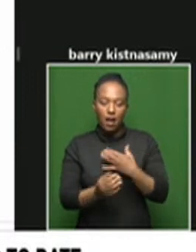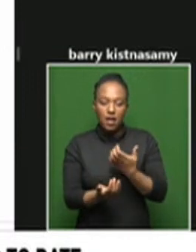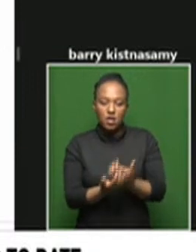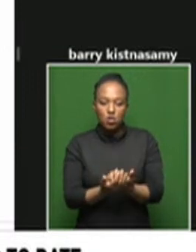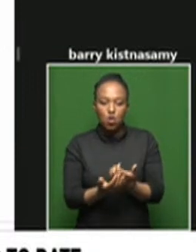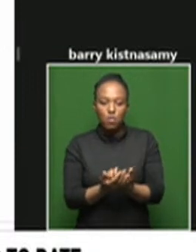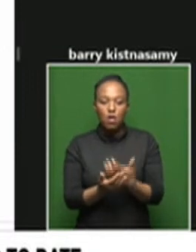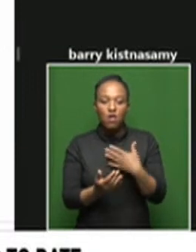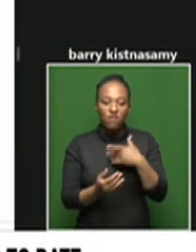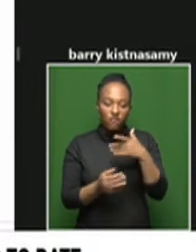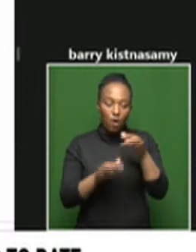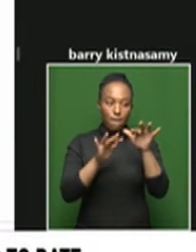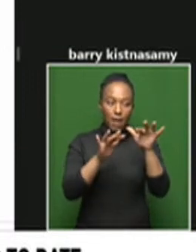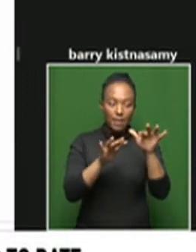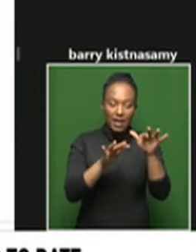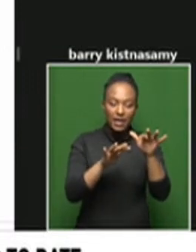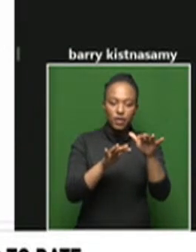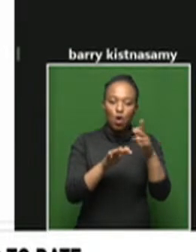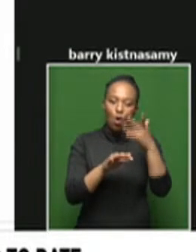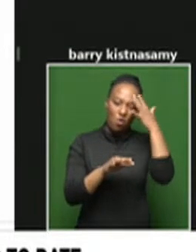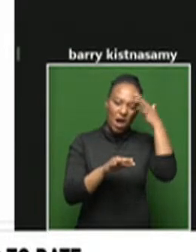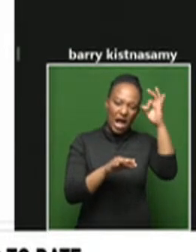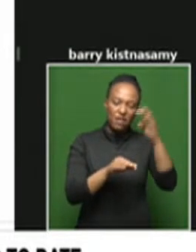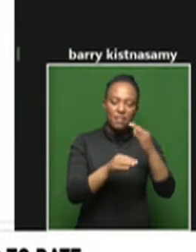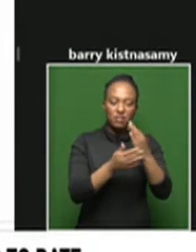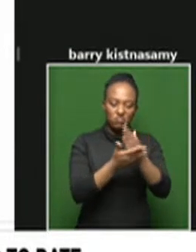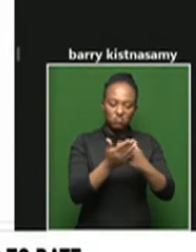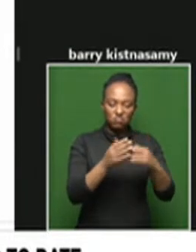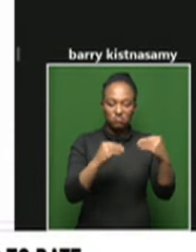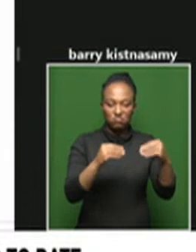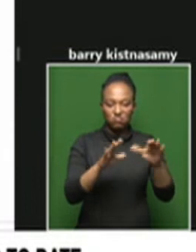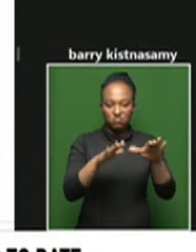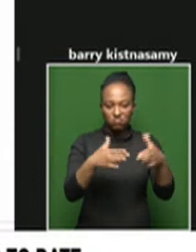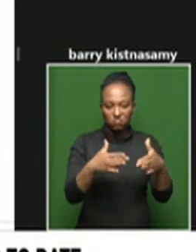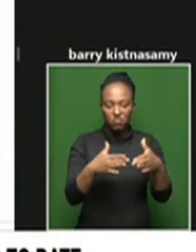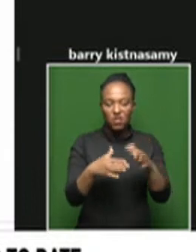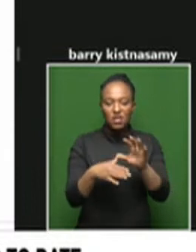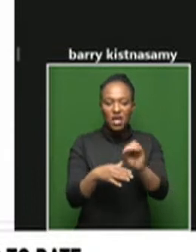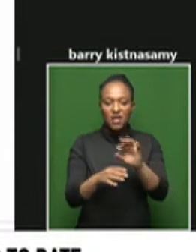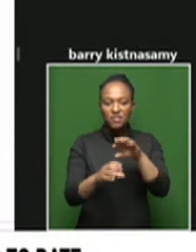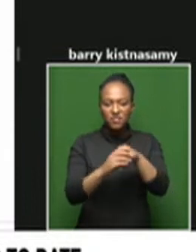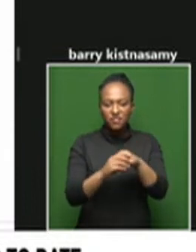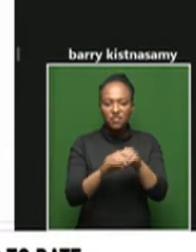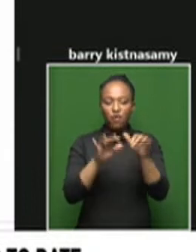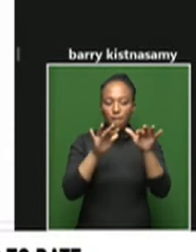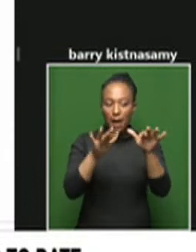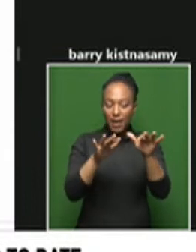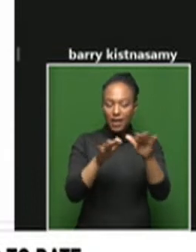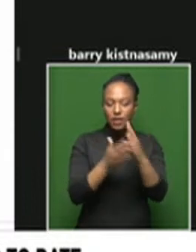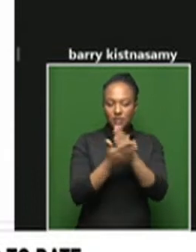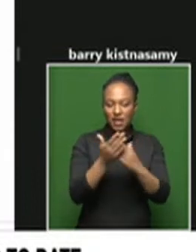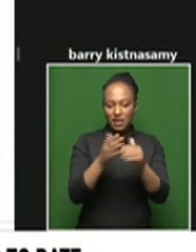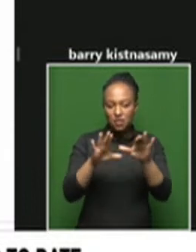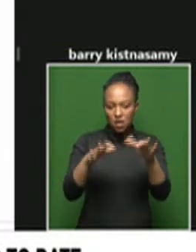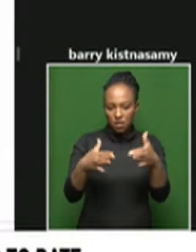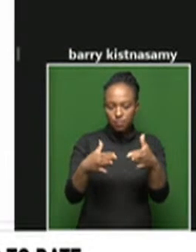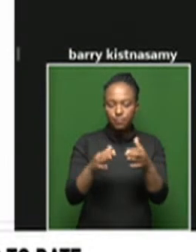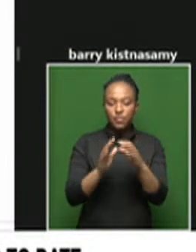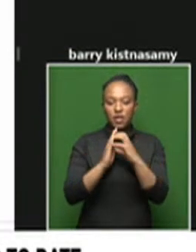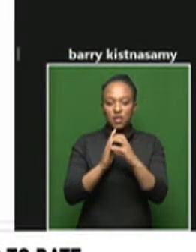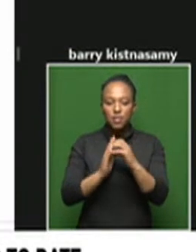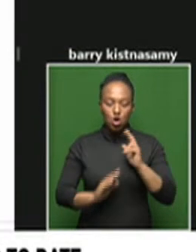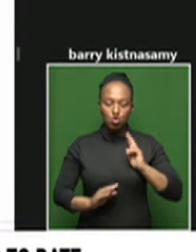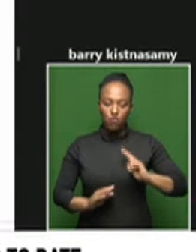public sector. And Dr. Crisp has spelled out that there are some unique features that are covering the public sector and elements within it, like the